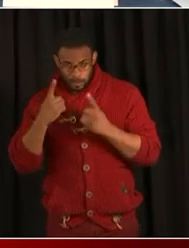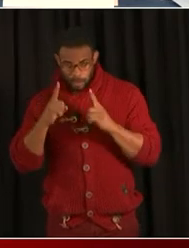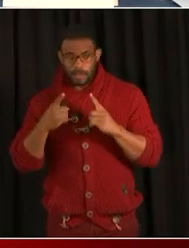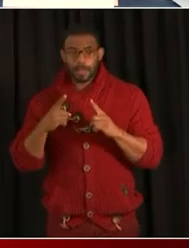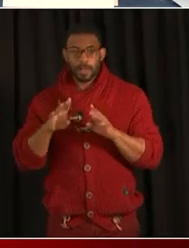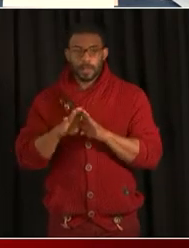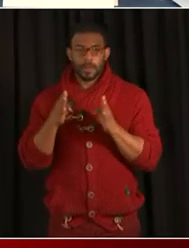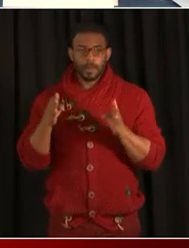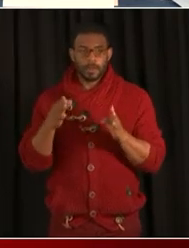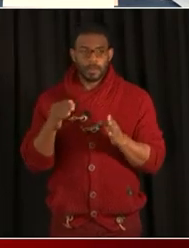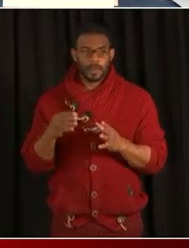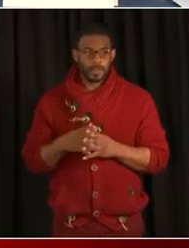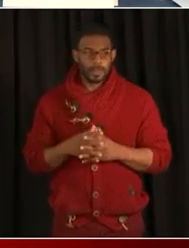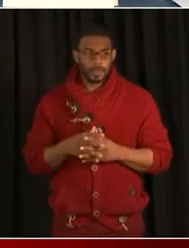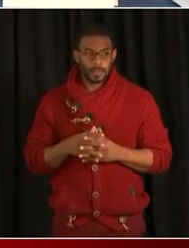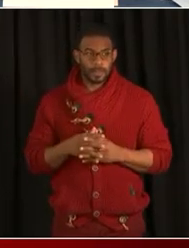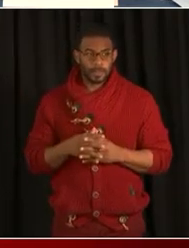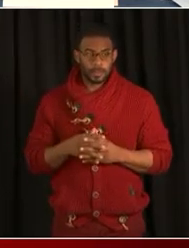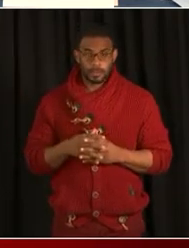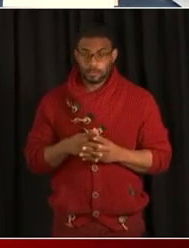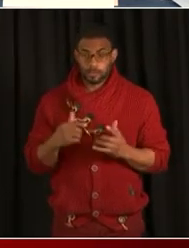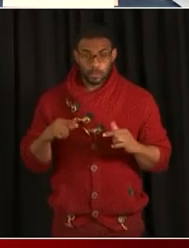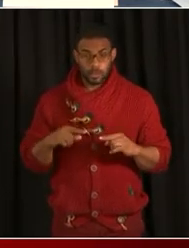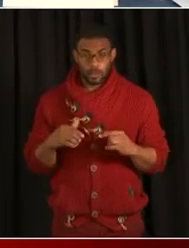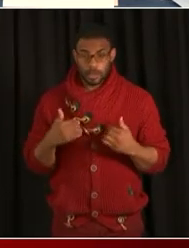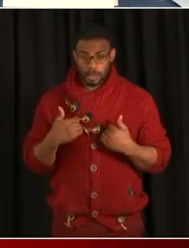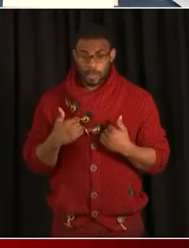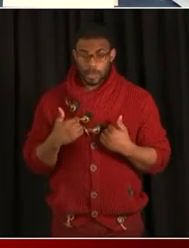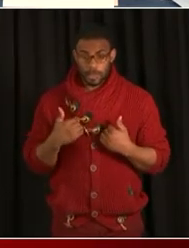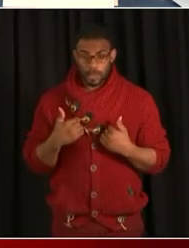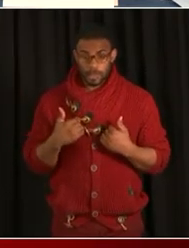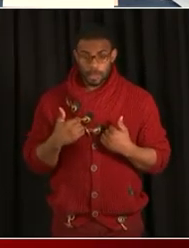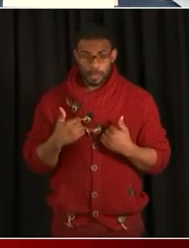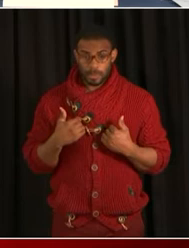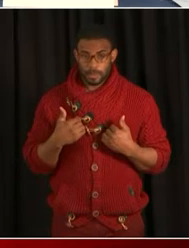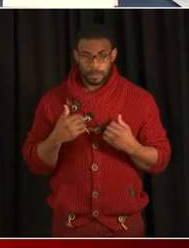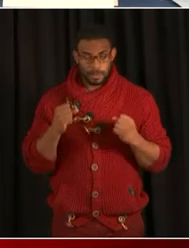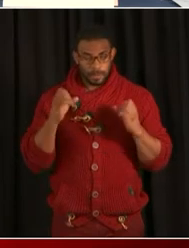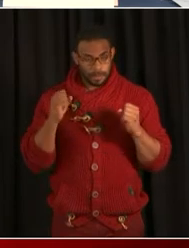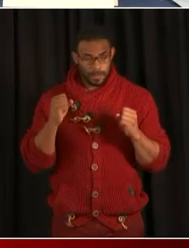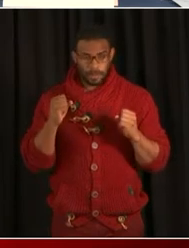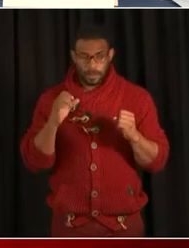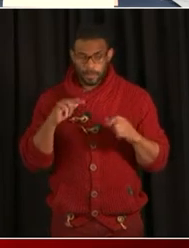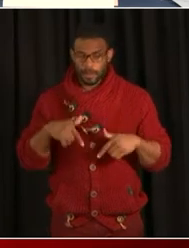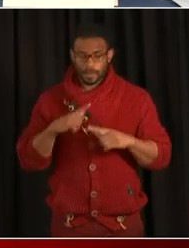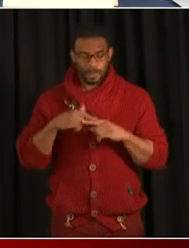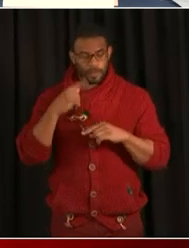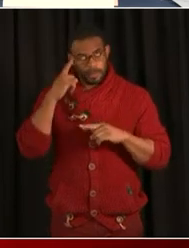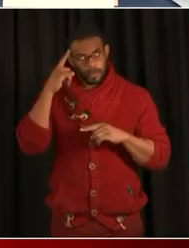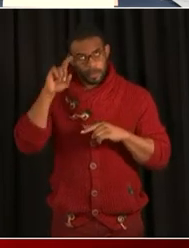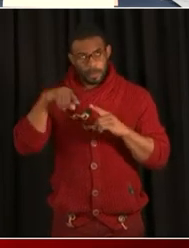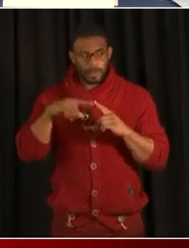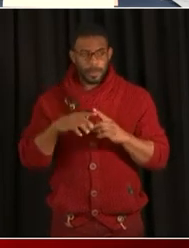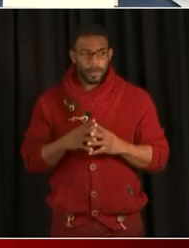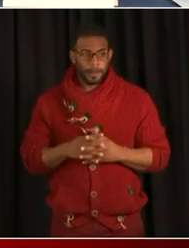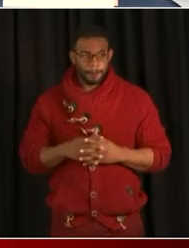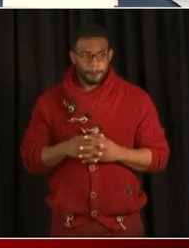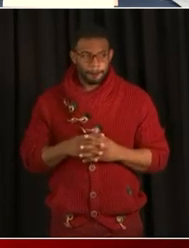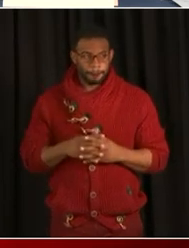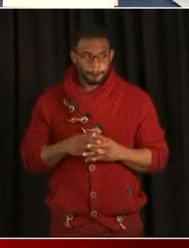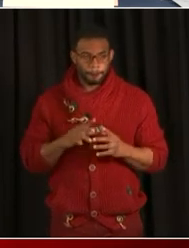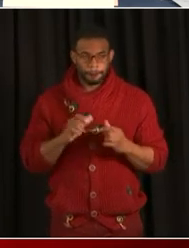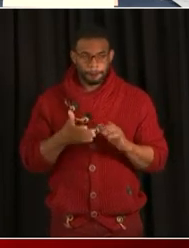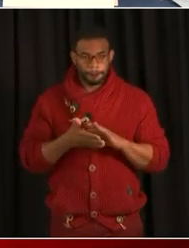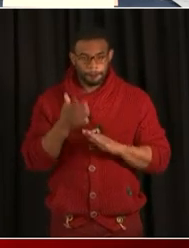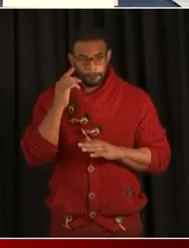finally opened, and we had the venue of a lifetime that we'd all been dreaming about, and